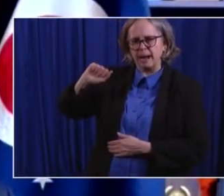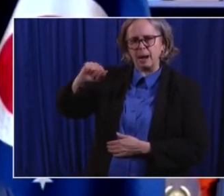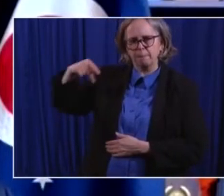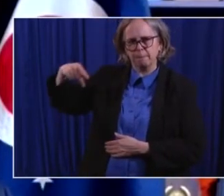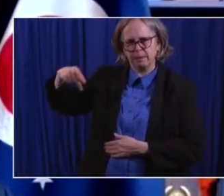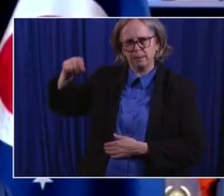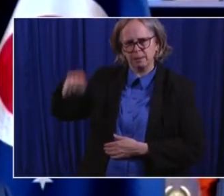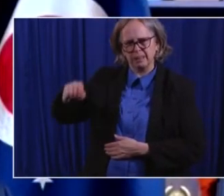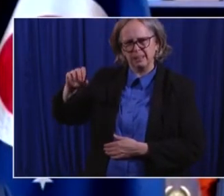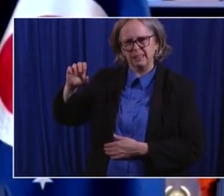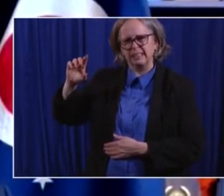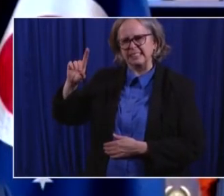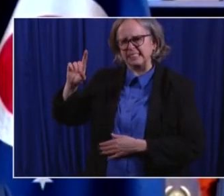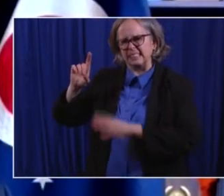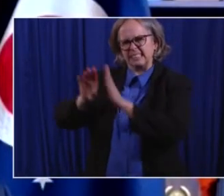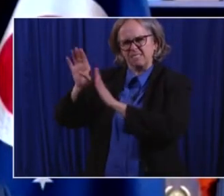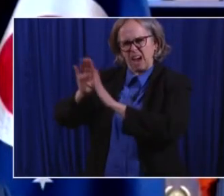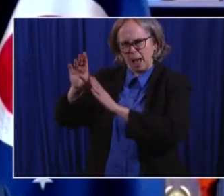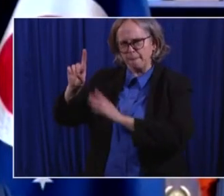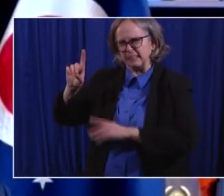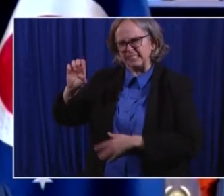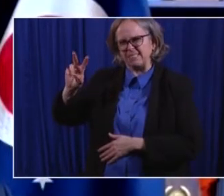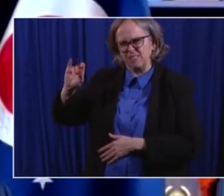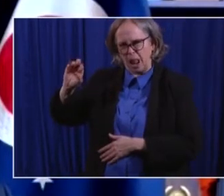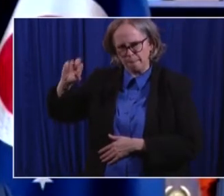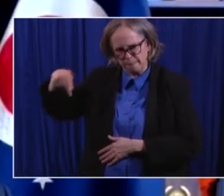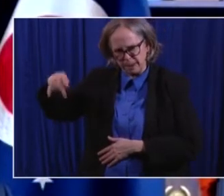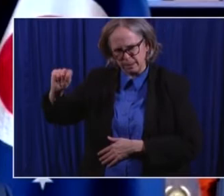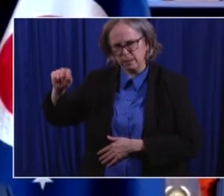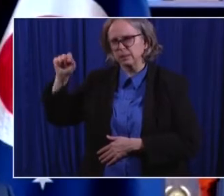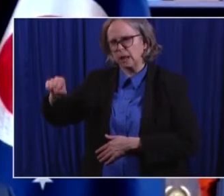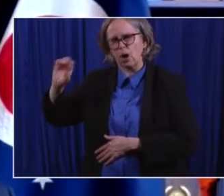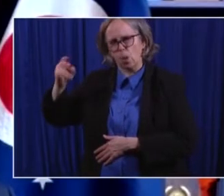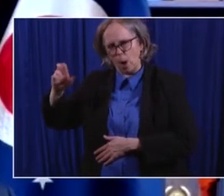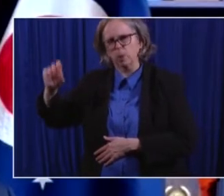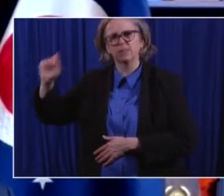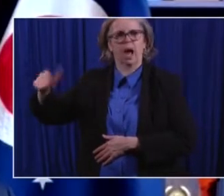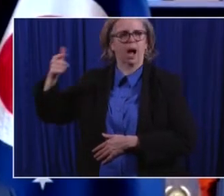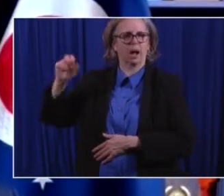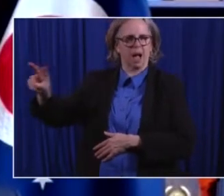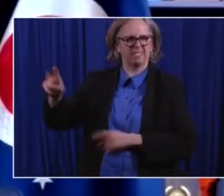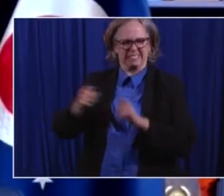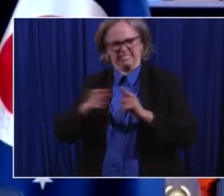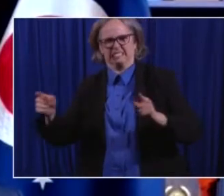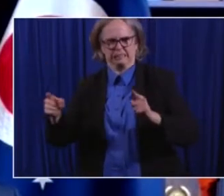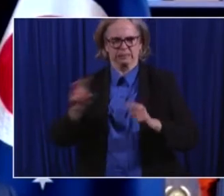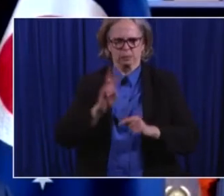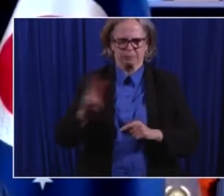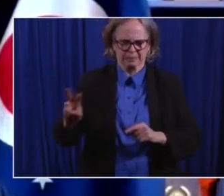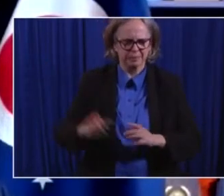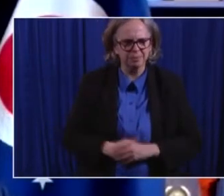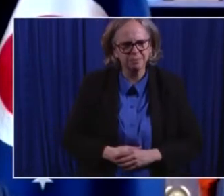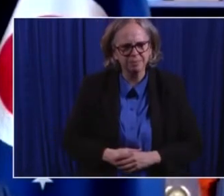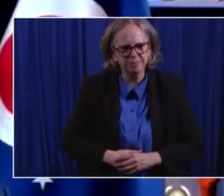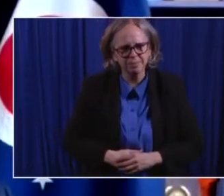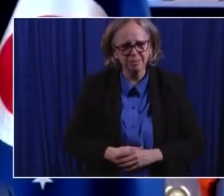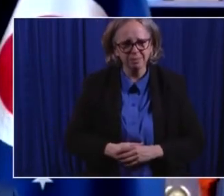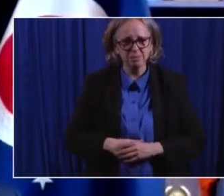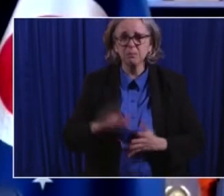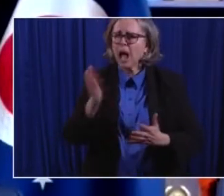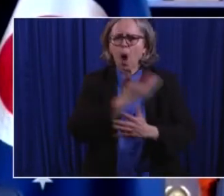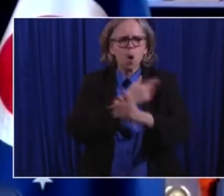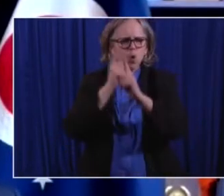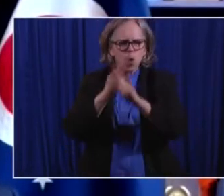imap.development.ohio.gov. All of these resources are available. And if we're gonna have an inclusive recovery, if we're going to